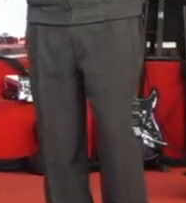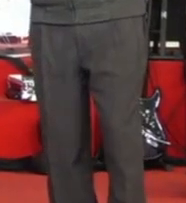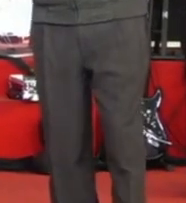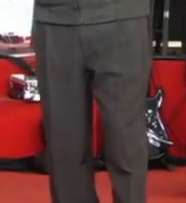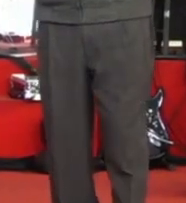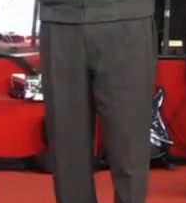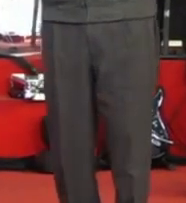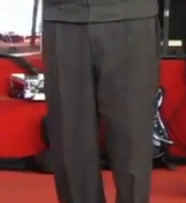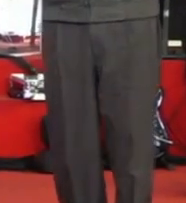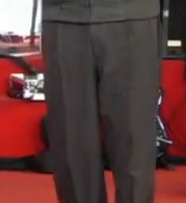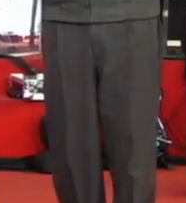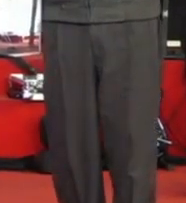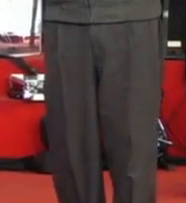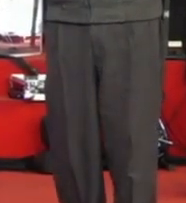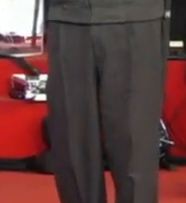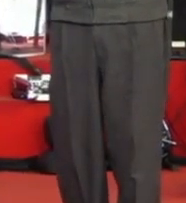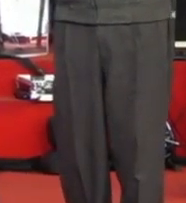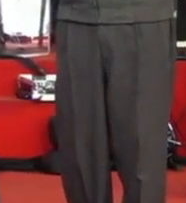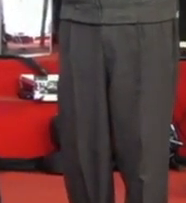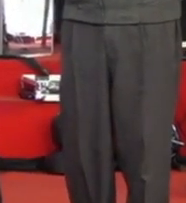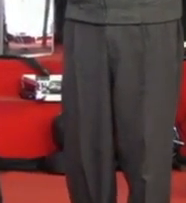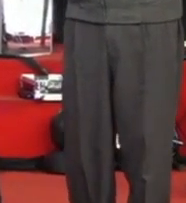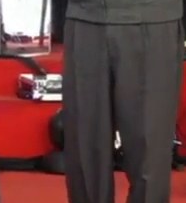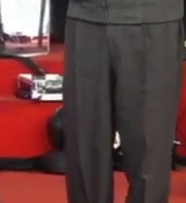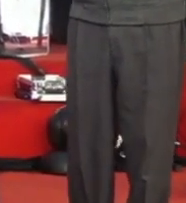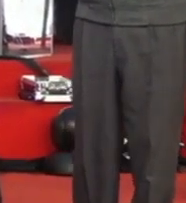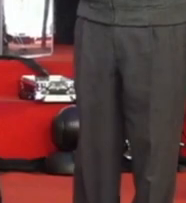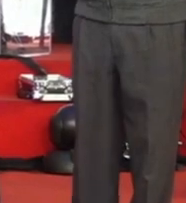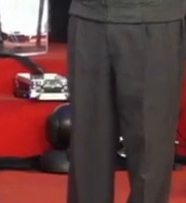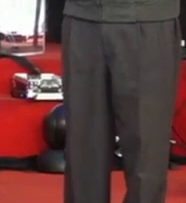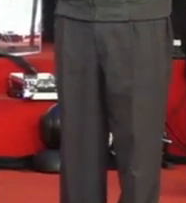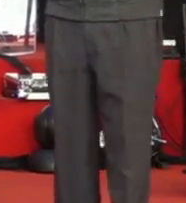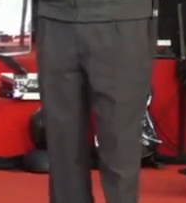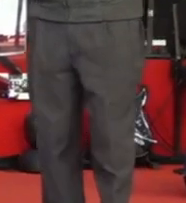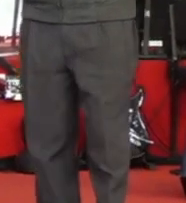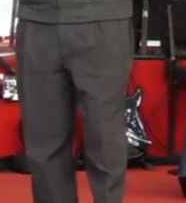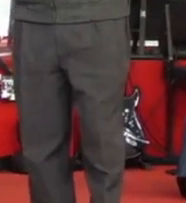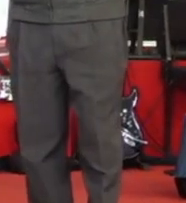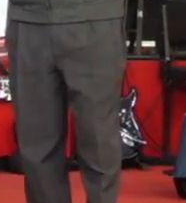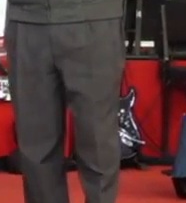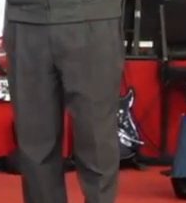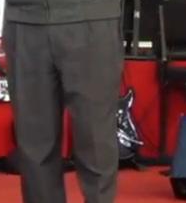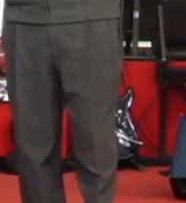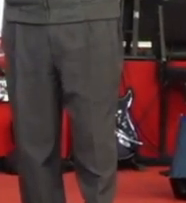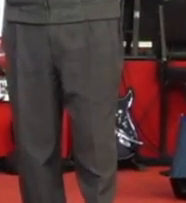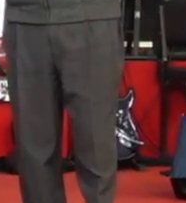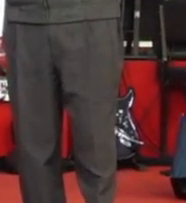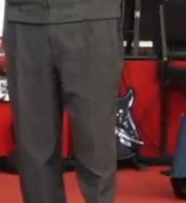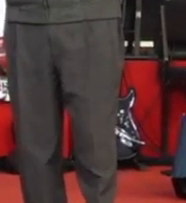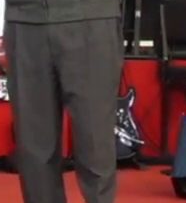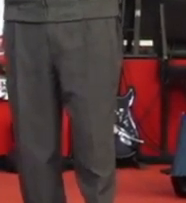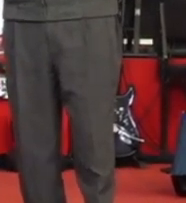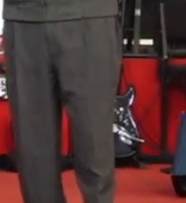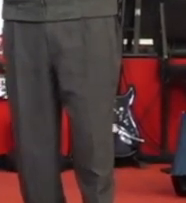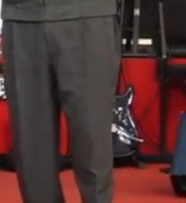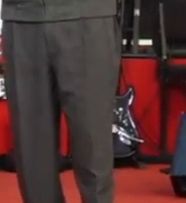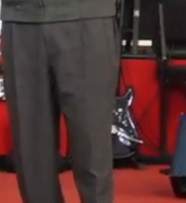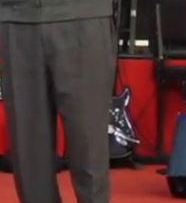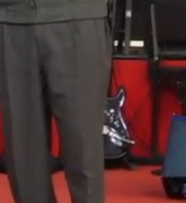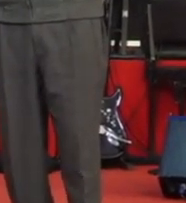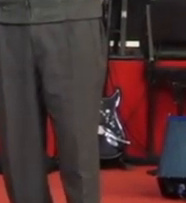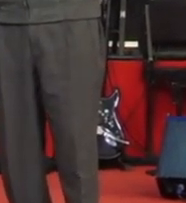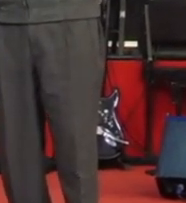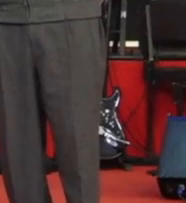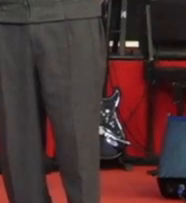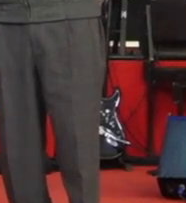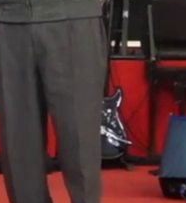and me will be remembered for. Hivyo sijui mimi na wewe tutakumbukwa kwa sababu gani. Will we have impacted our generation and the other generations to